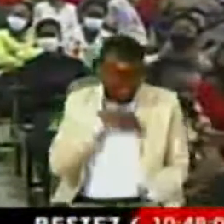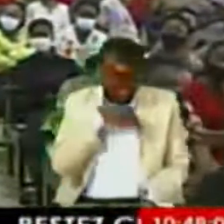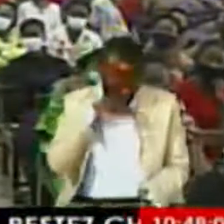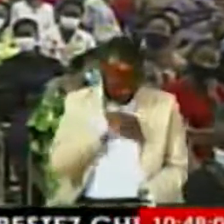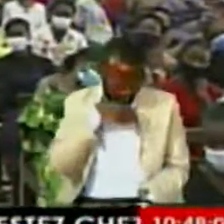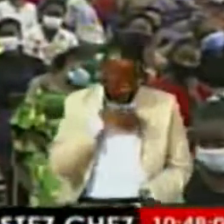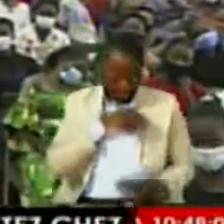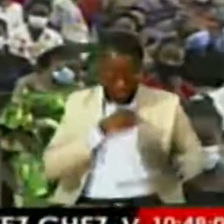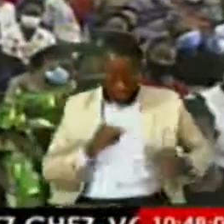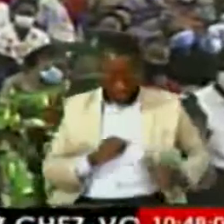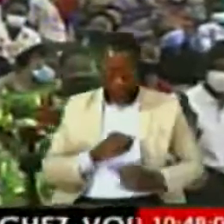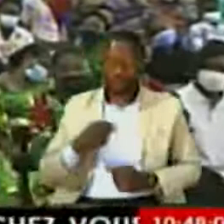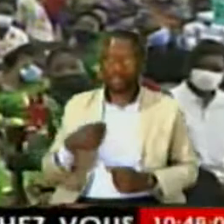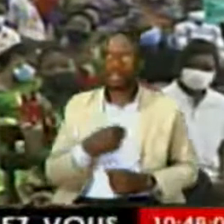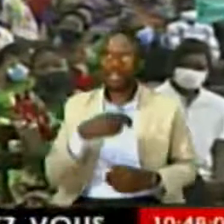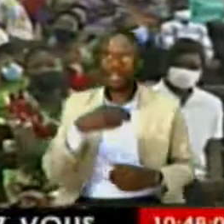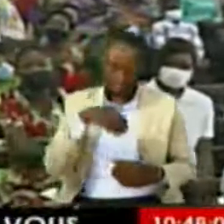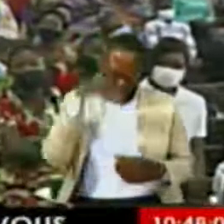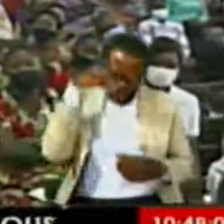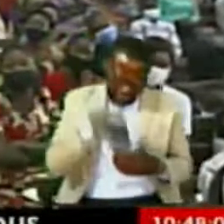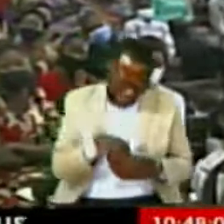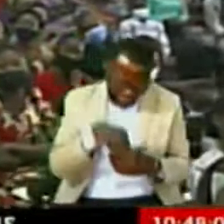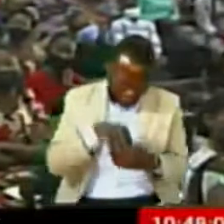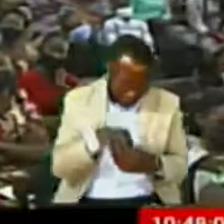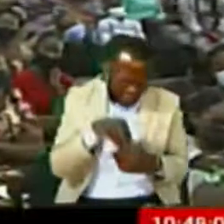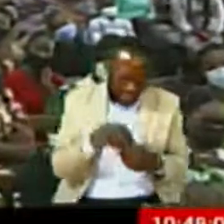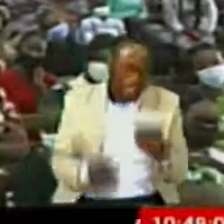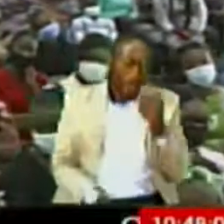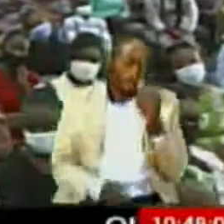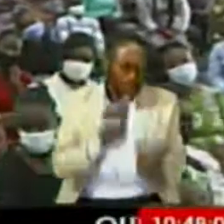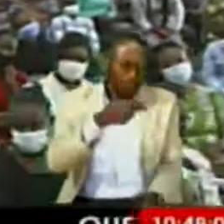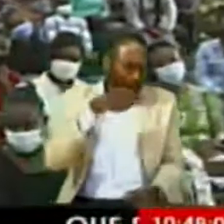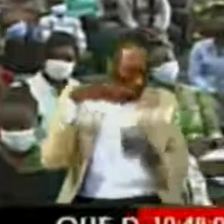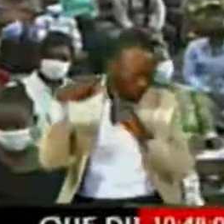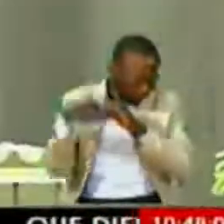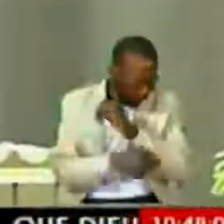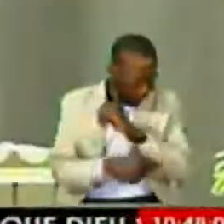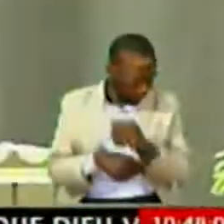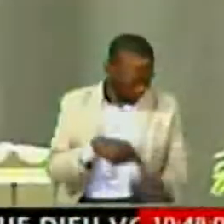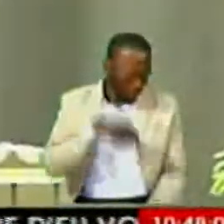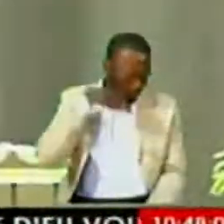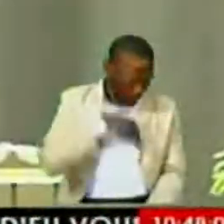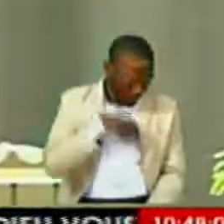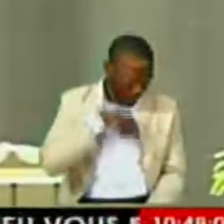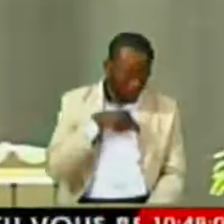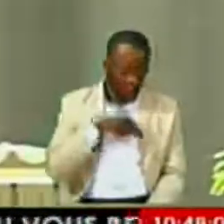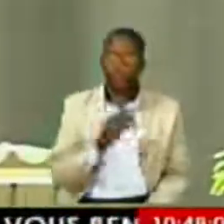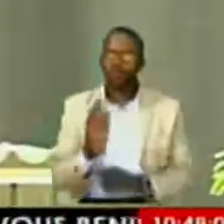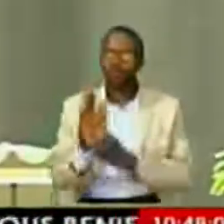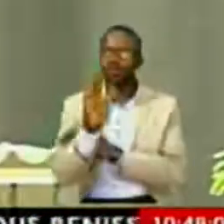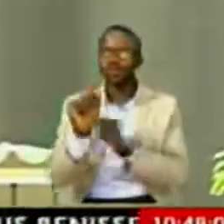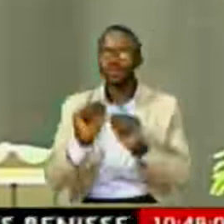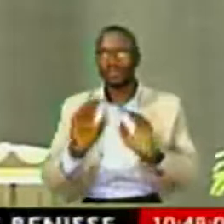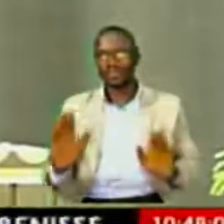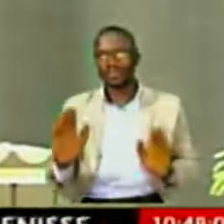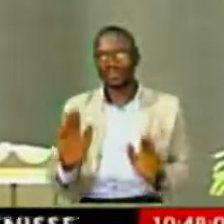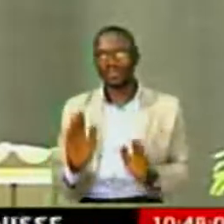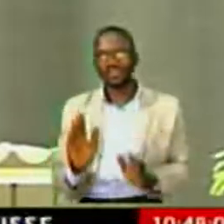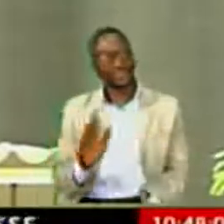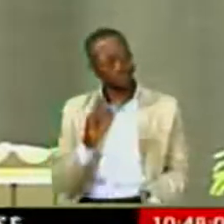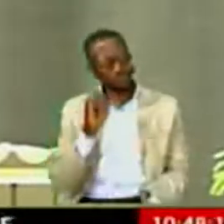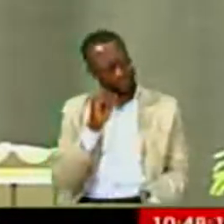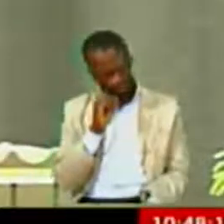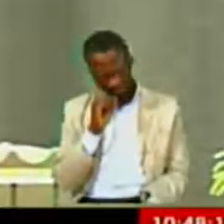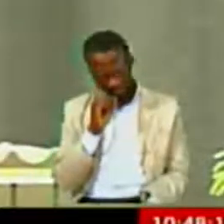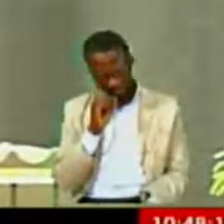In the depth of our being. Que Dieu vous bénisse. May God bless you. Écoutez. Listen.